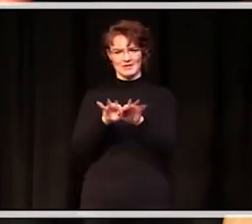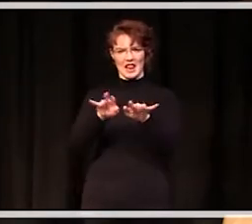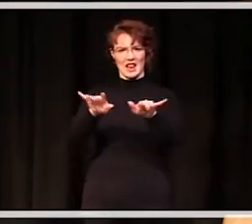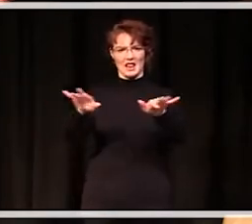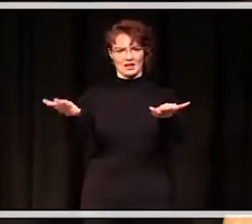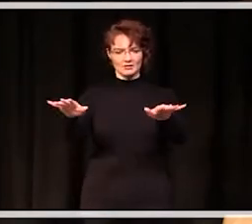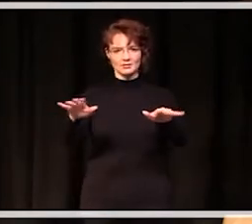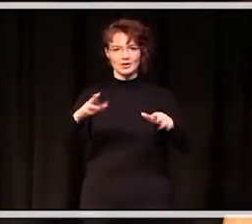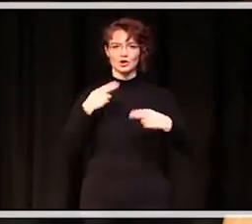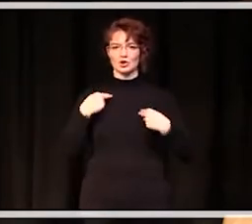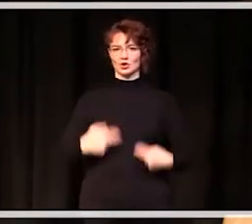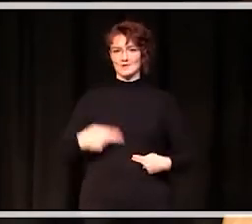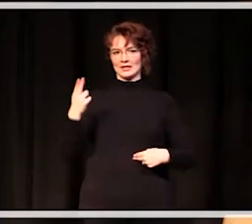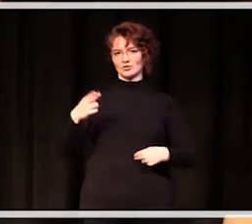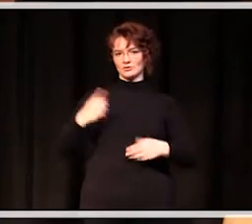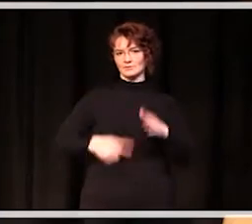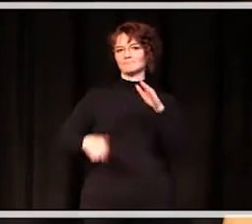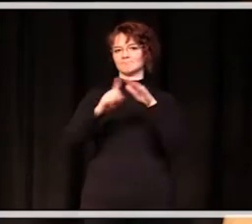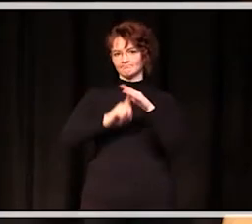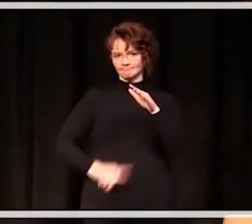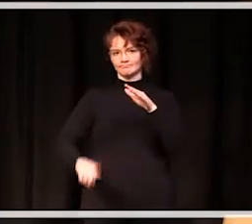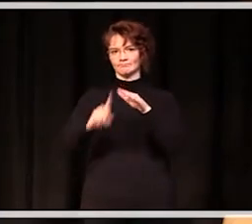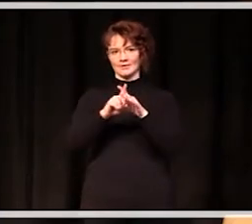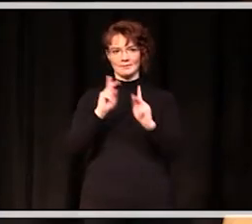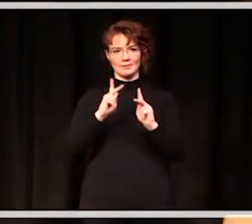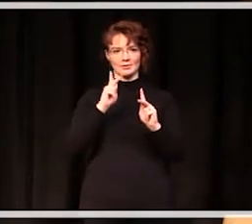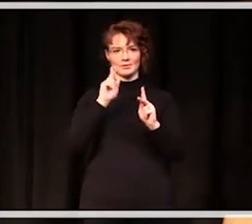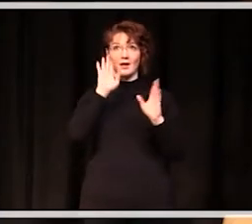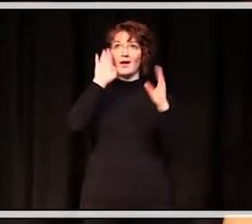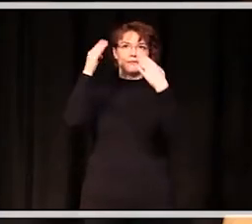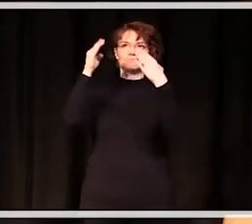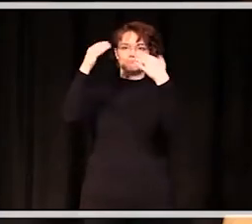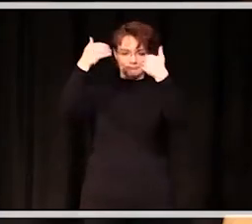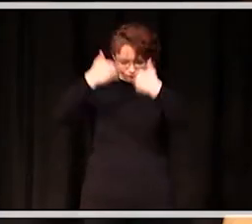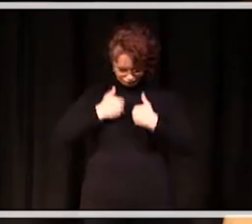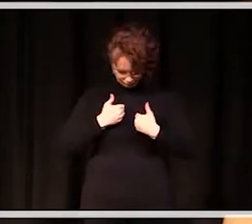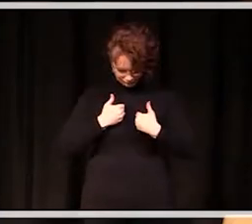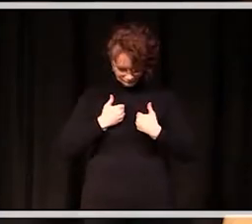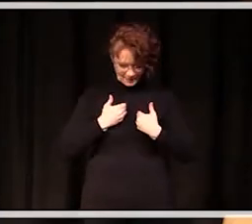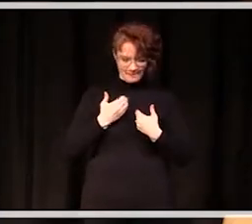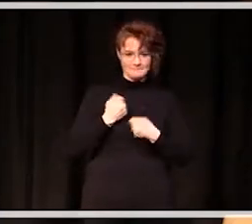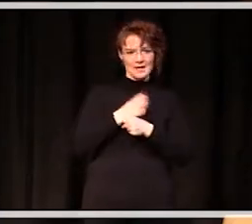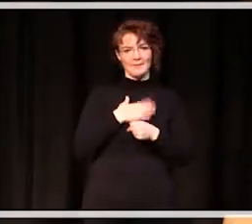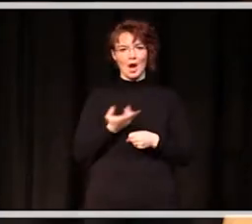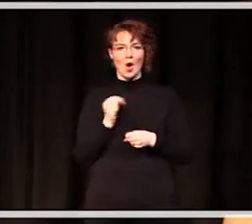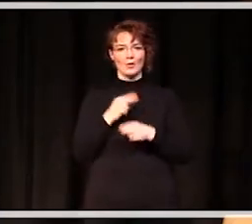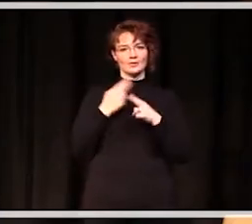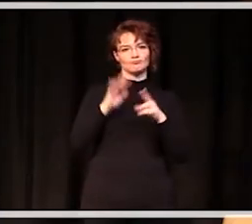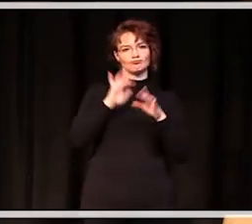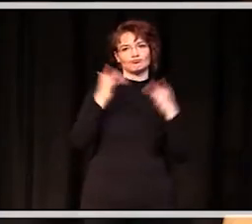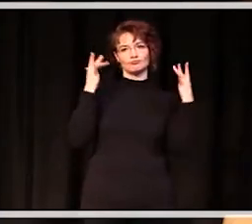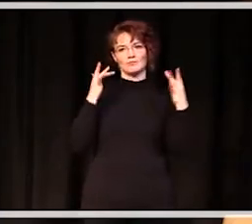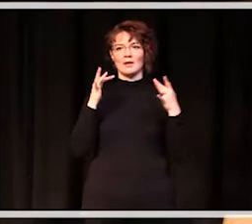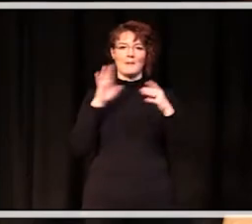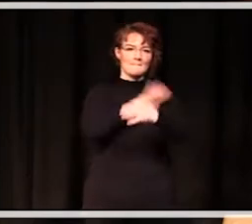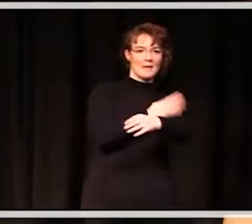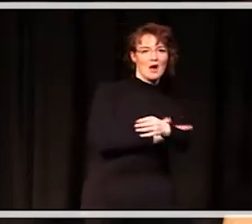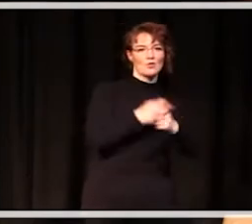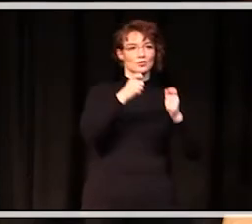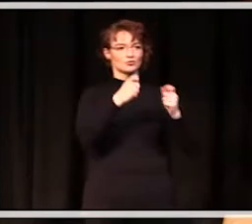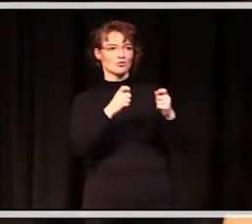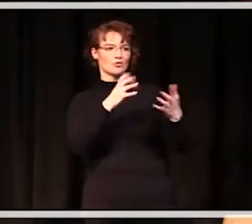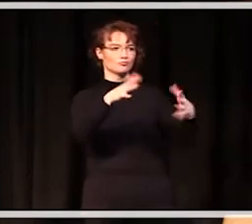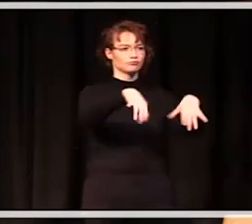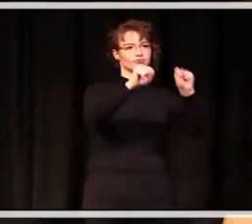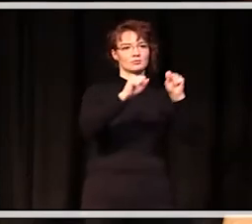throughout human history. People turning focus to themselves, trying to make a great name for themselves, grabbing onto power, grabbing onto control,